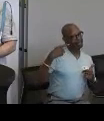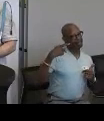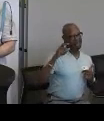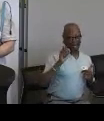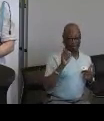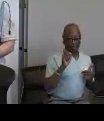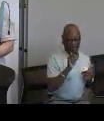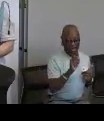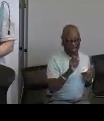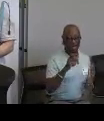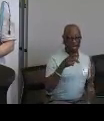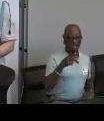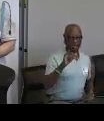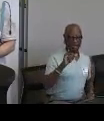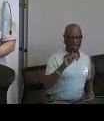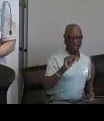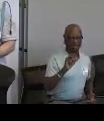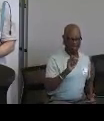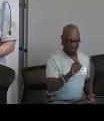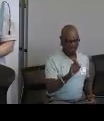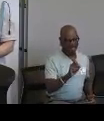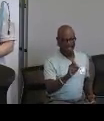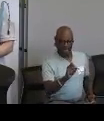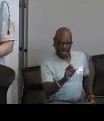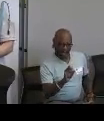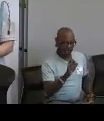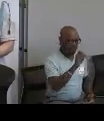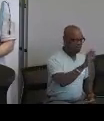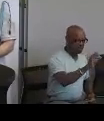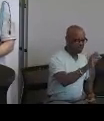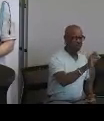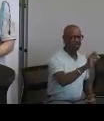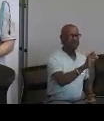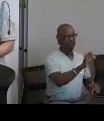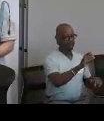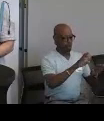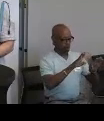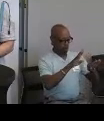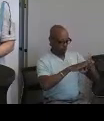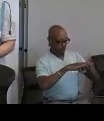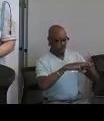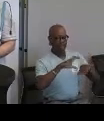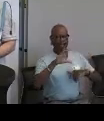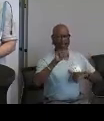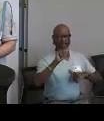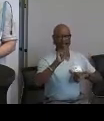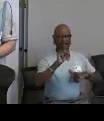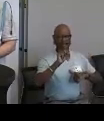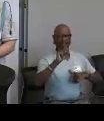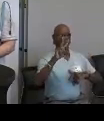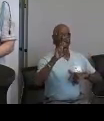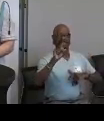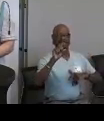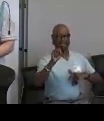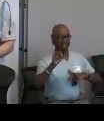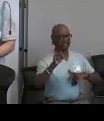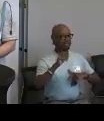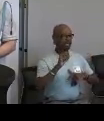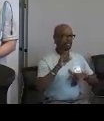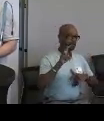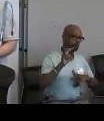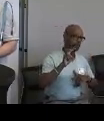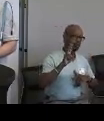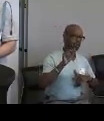pen on the canvas. I'm moving the pen to a point on the canvas. So M to move to a point that's 200